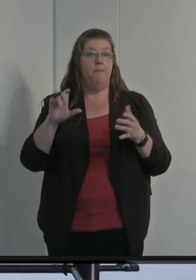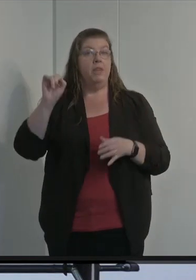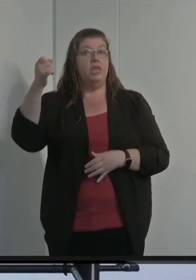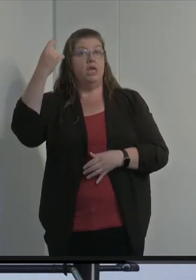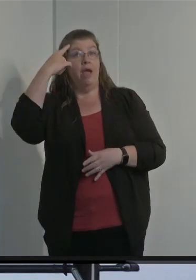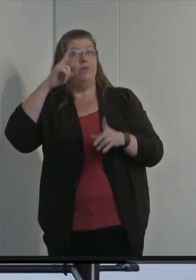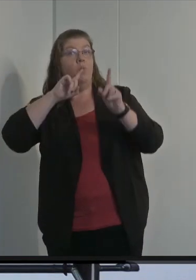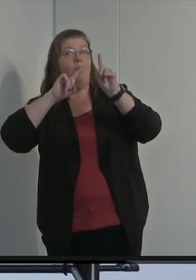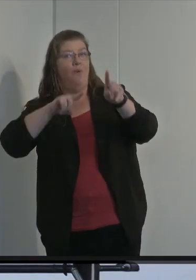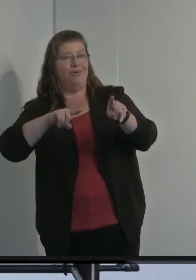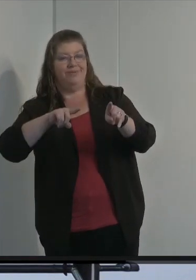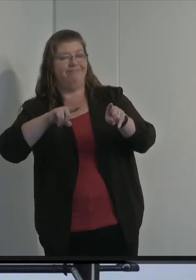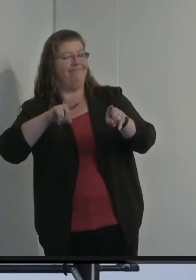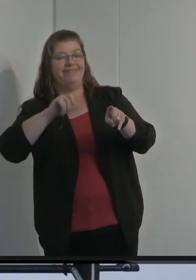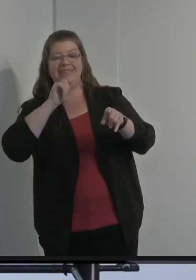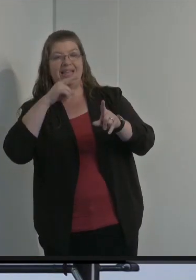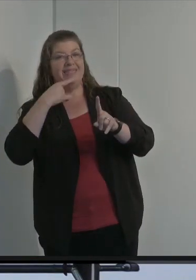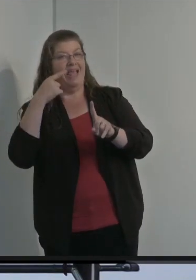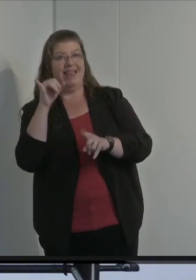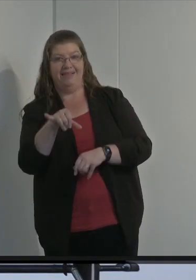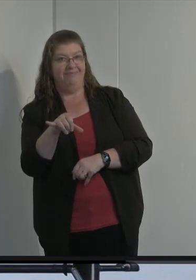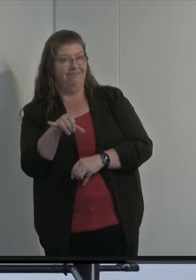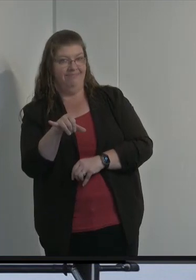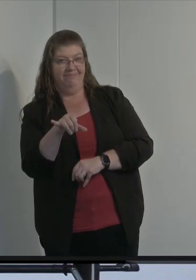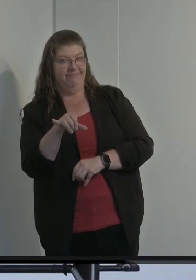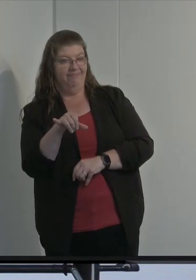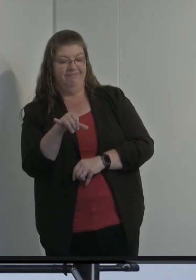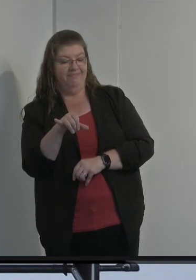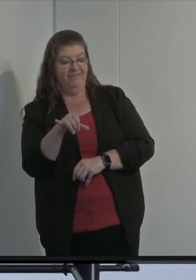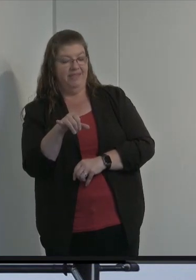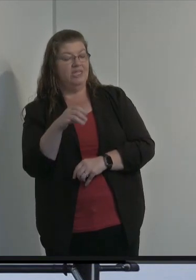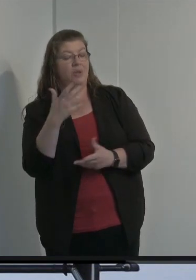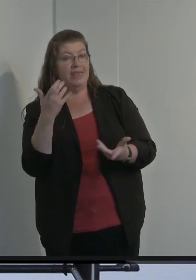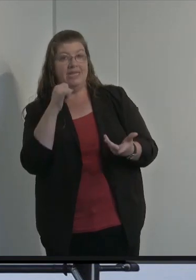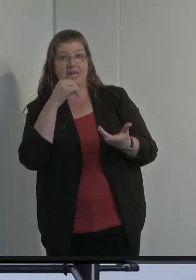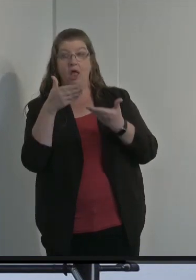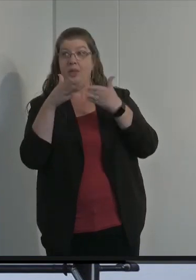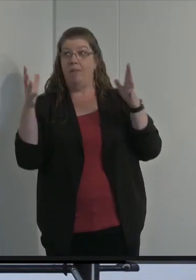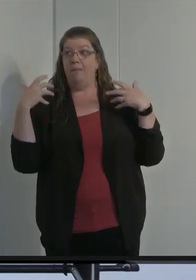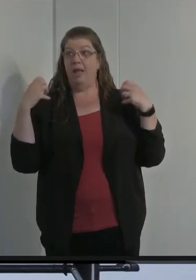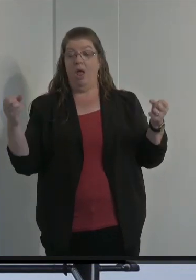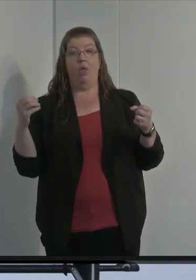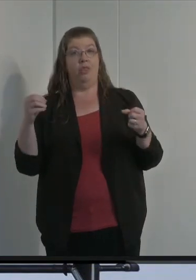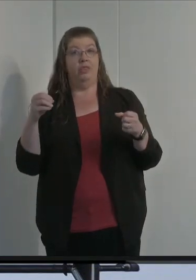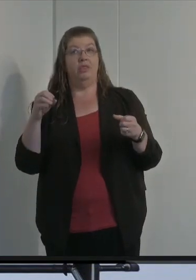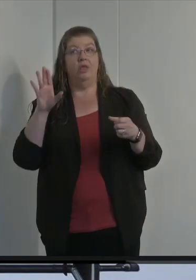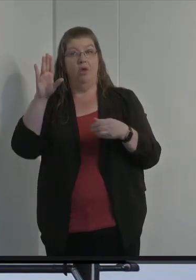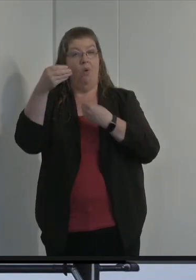order doesn't make that standard. And that isn't the public health officer's